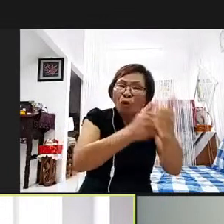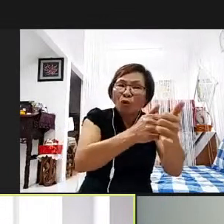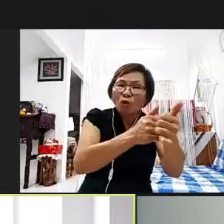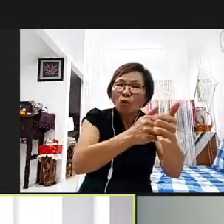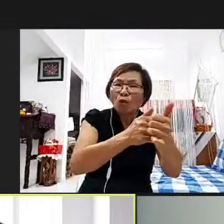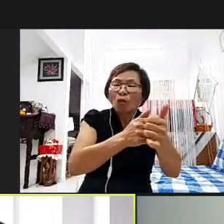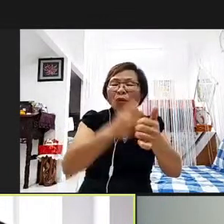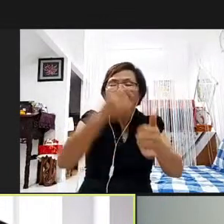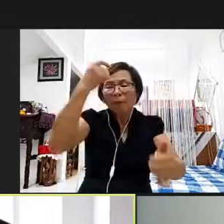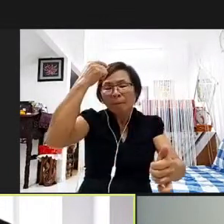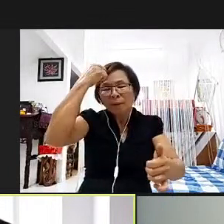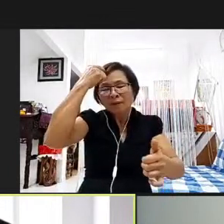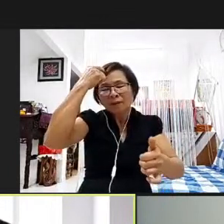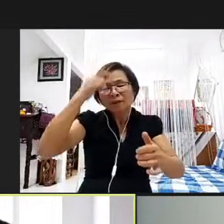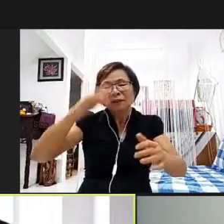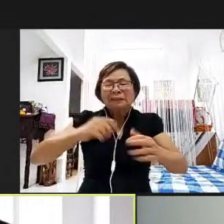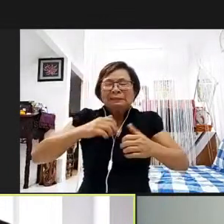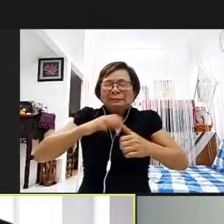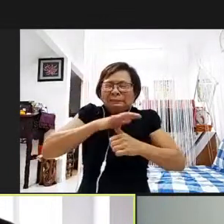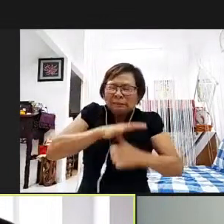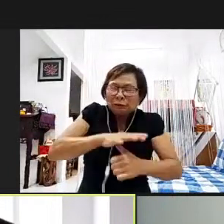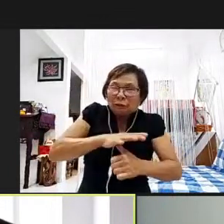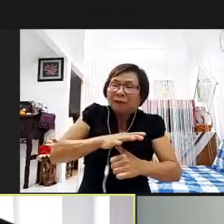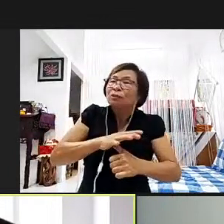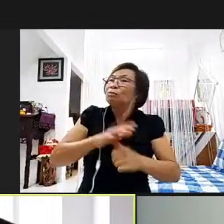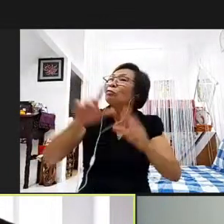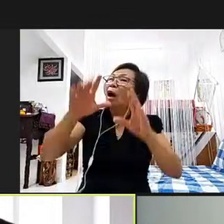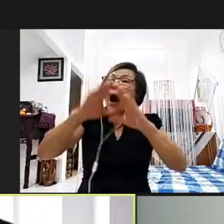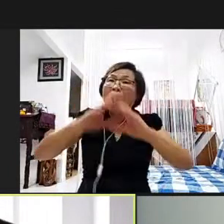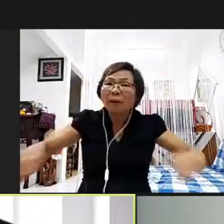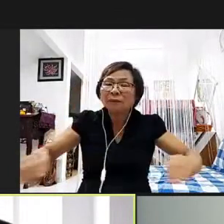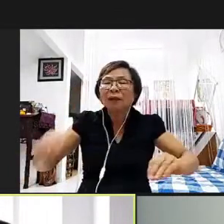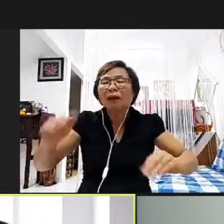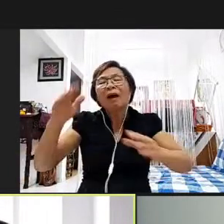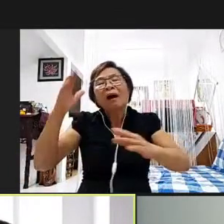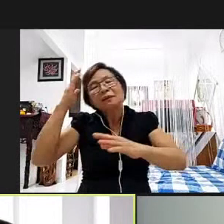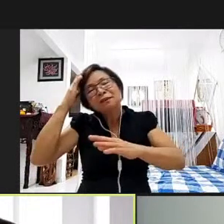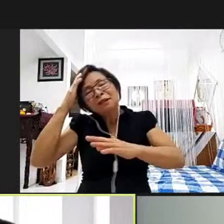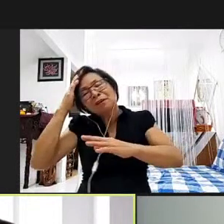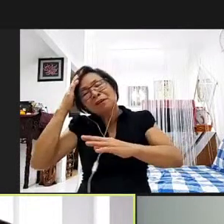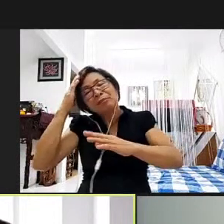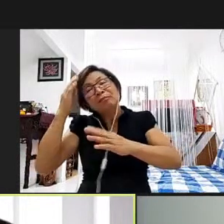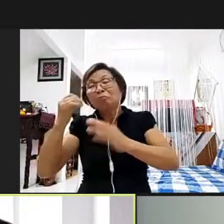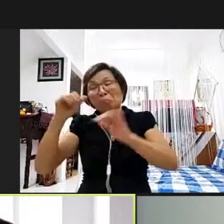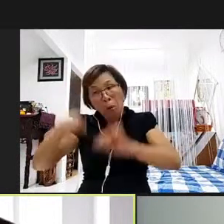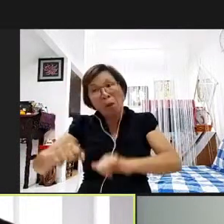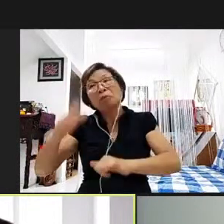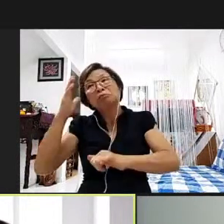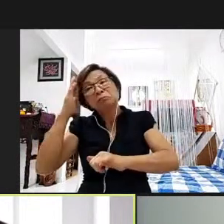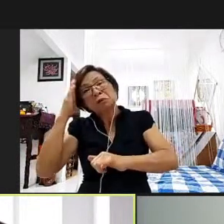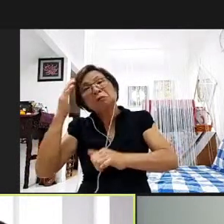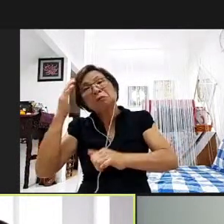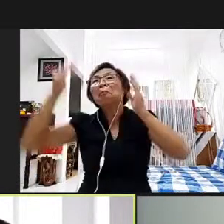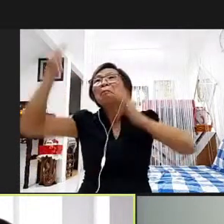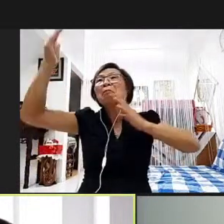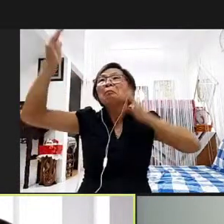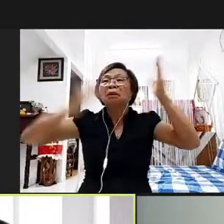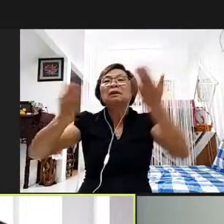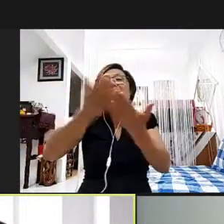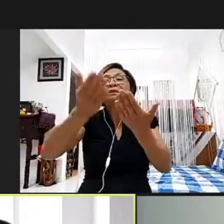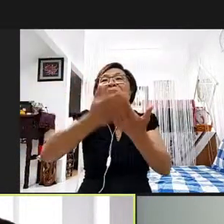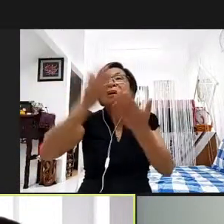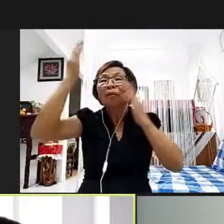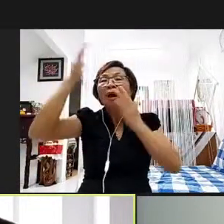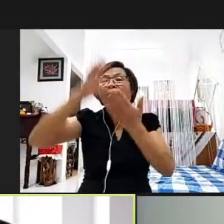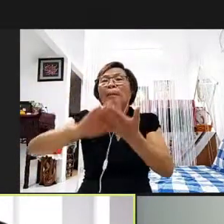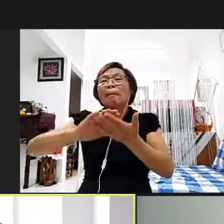stress, anxiety, to help with the sleep, and to promote mental health. Yeah. So in Malaysia, the easiest way for you